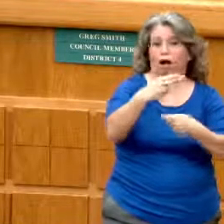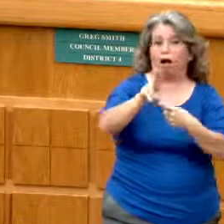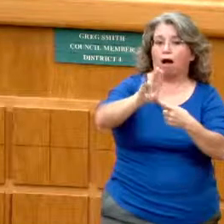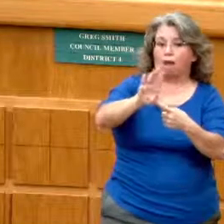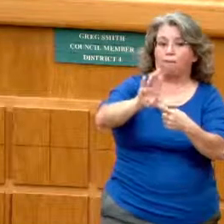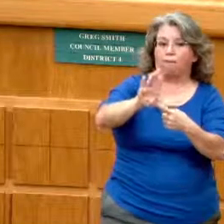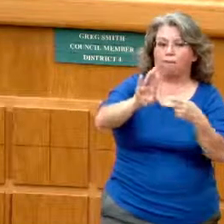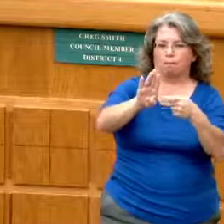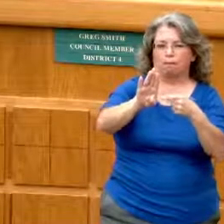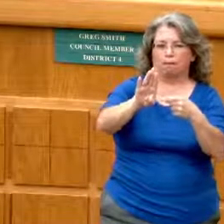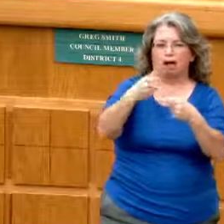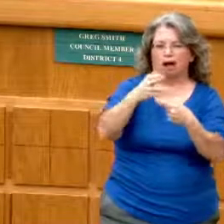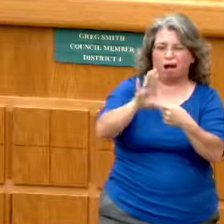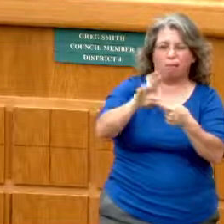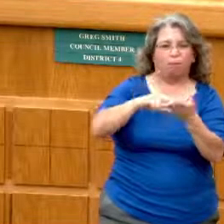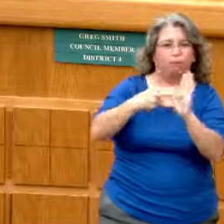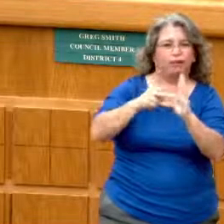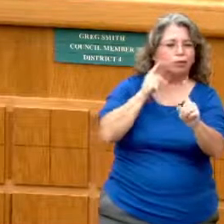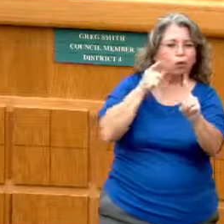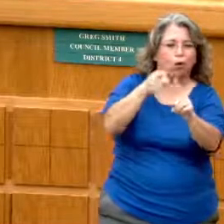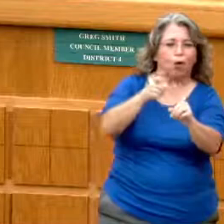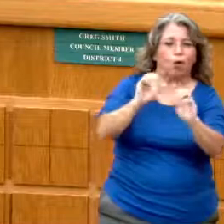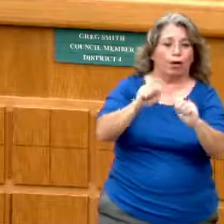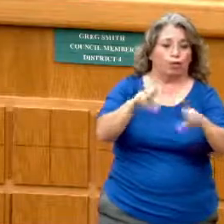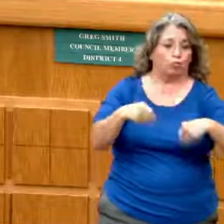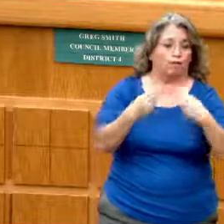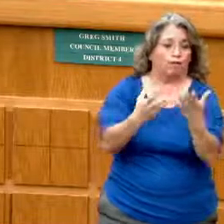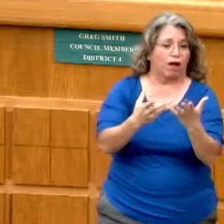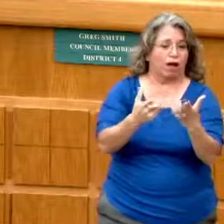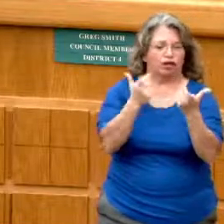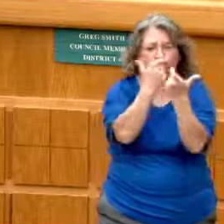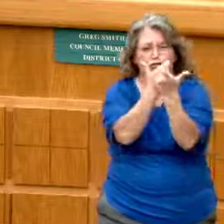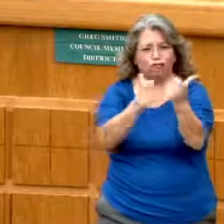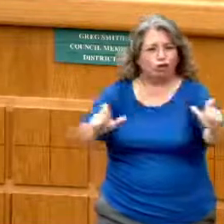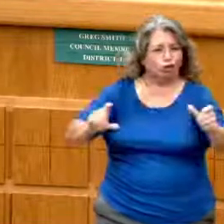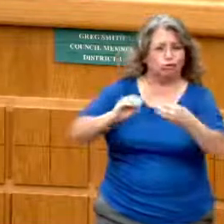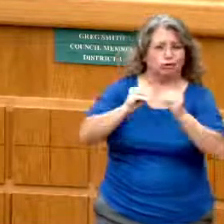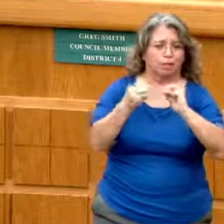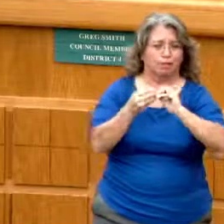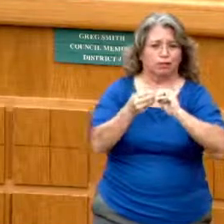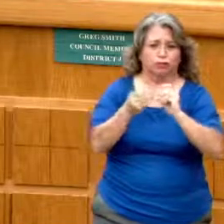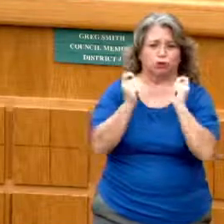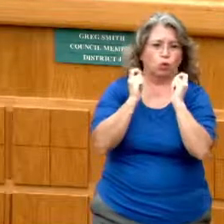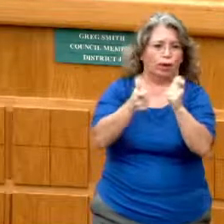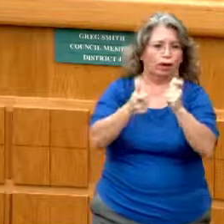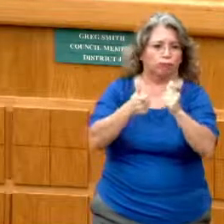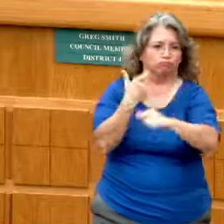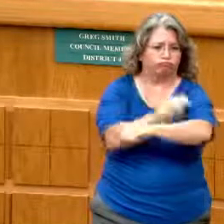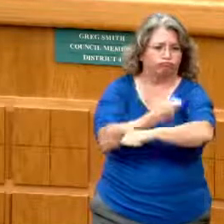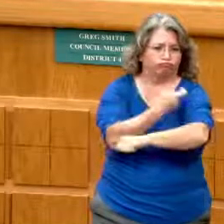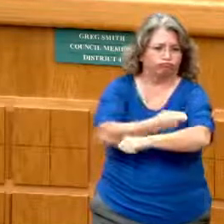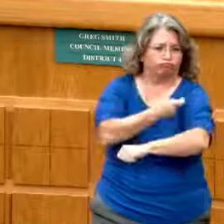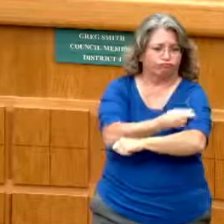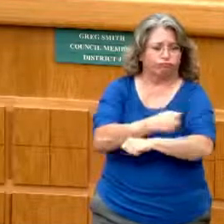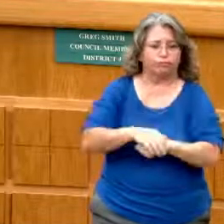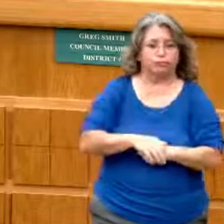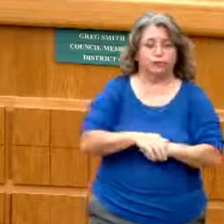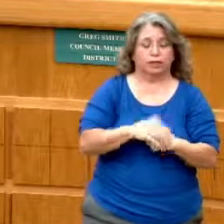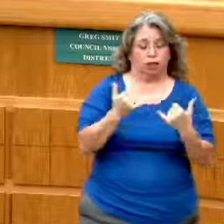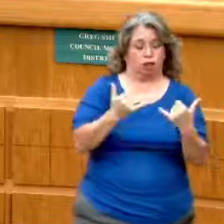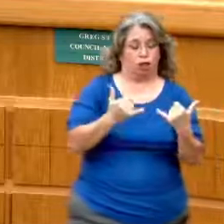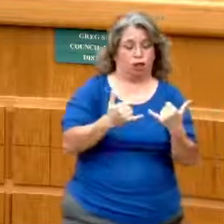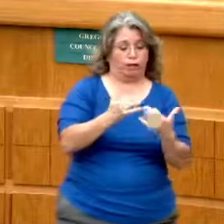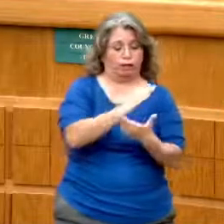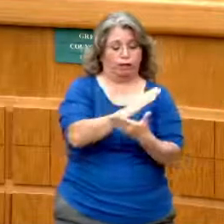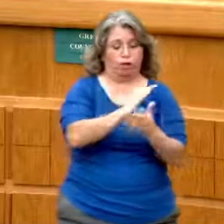with vaccines within a few days of receiving the vaccine. Currently, Phase 1A and 1B eligible